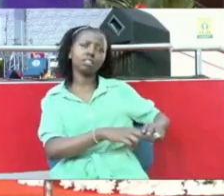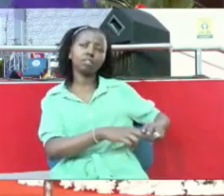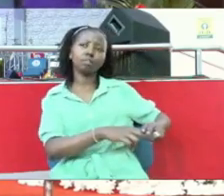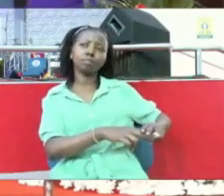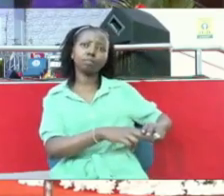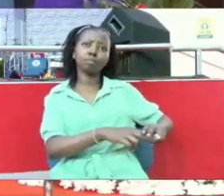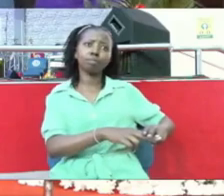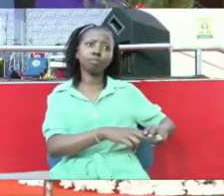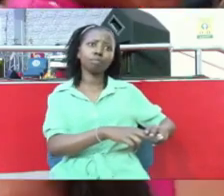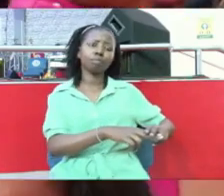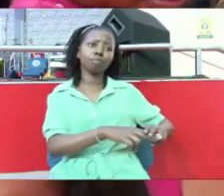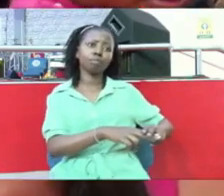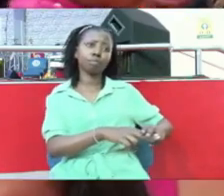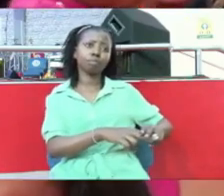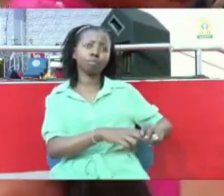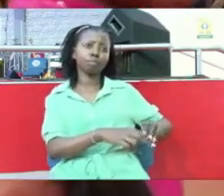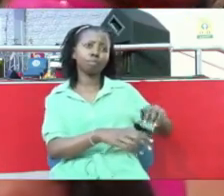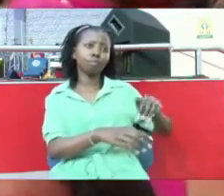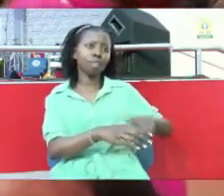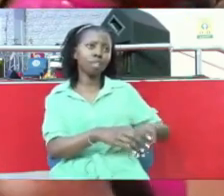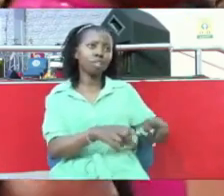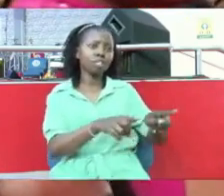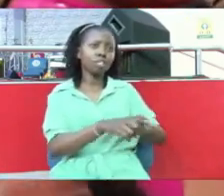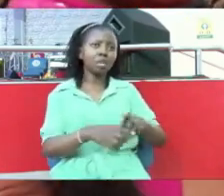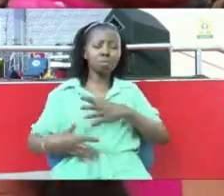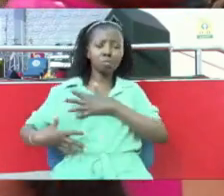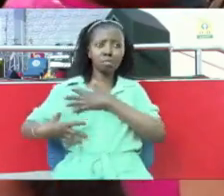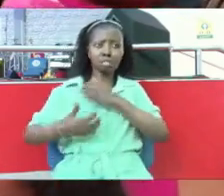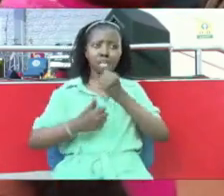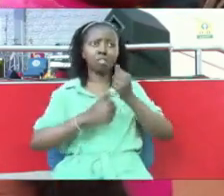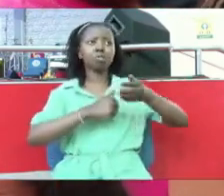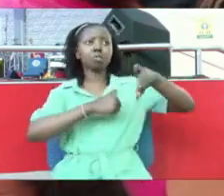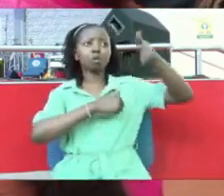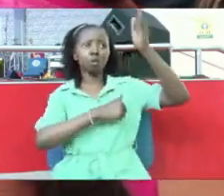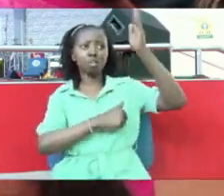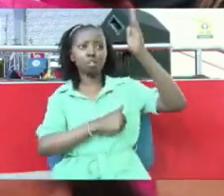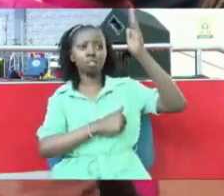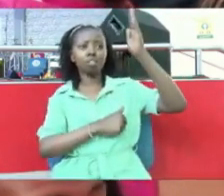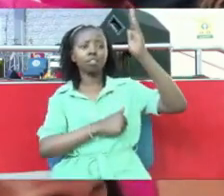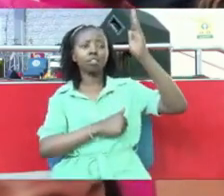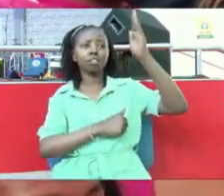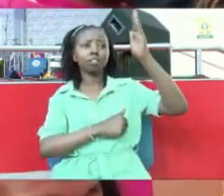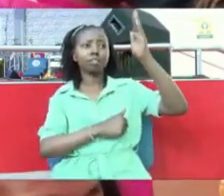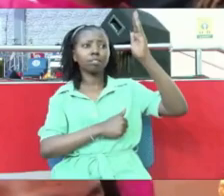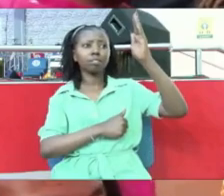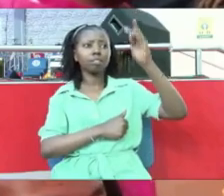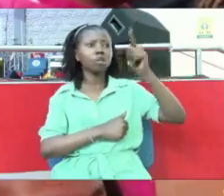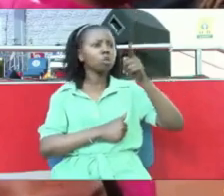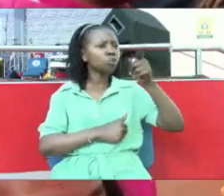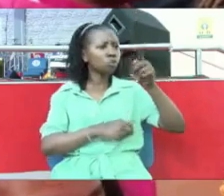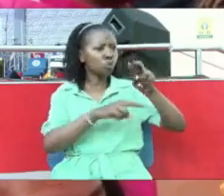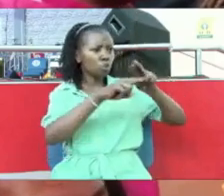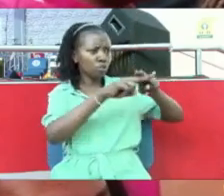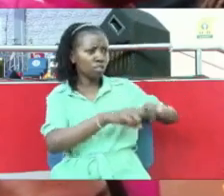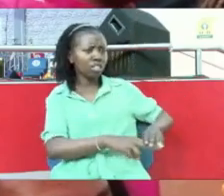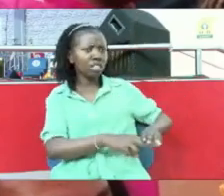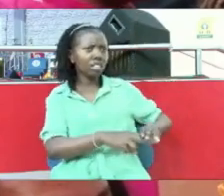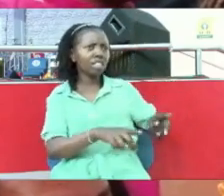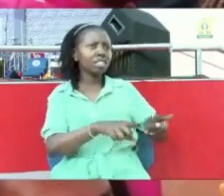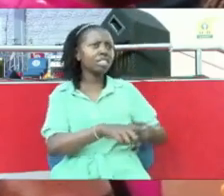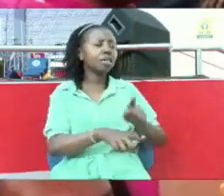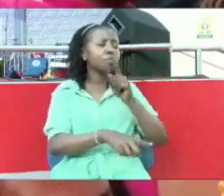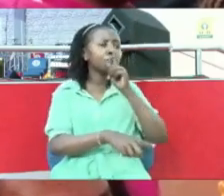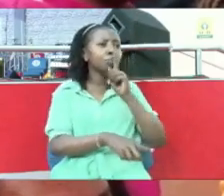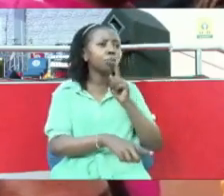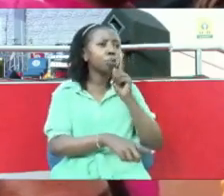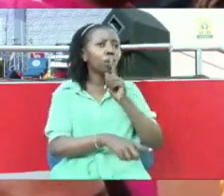wewe umeketi. In a posture of trust? Ya katika na mahali pa kuweza kuamini. Are you sitting down quietly to receive